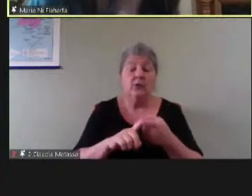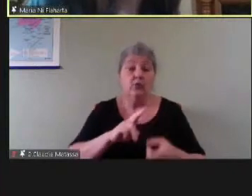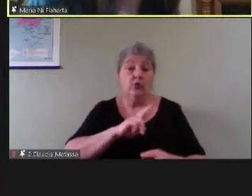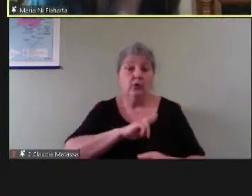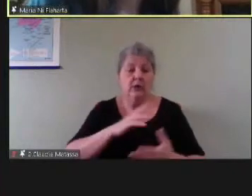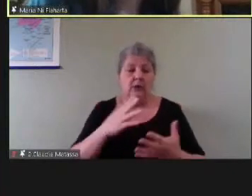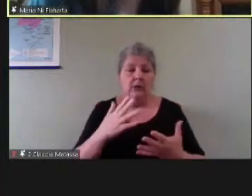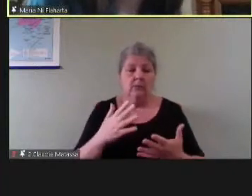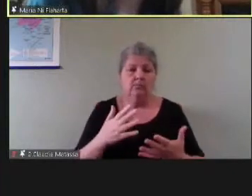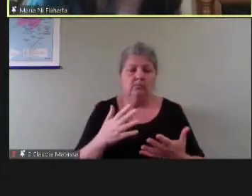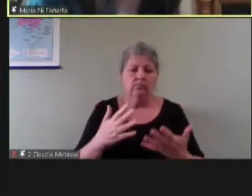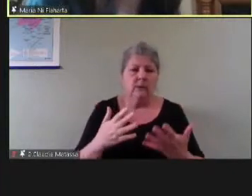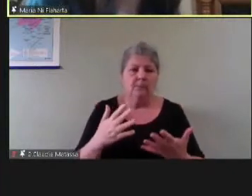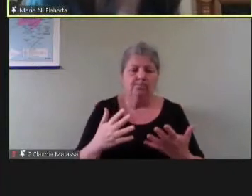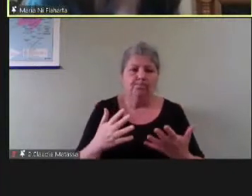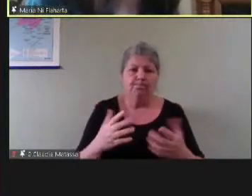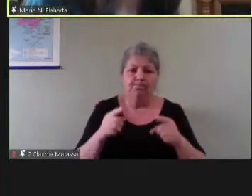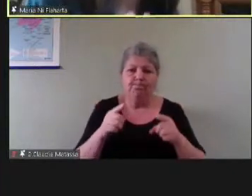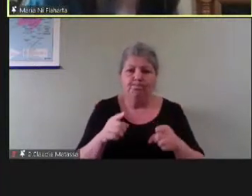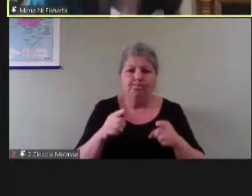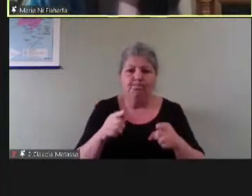being